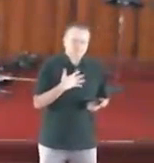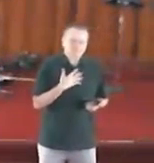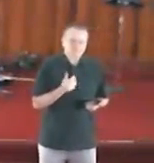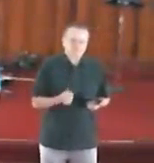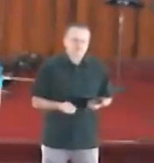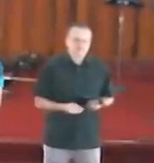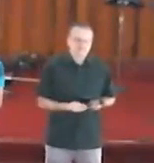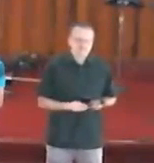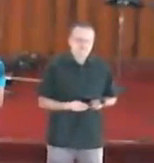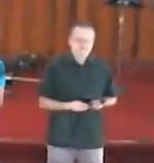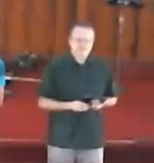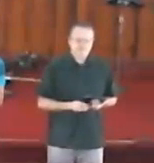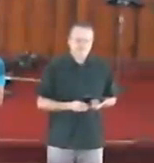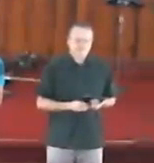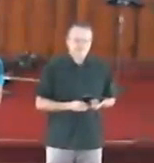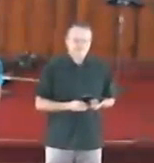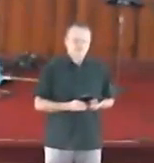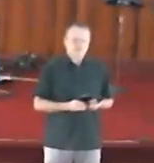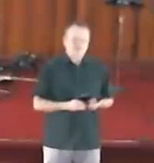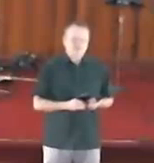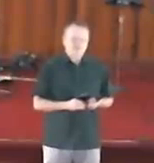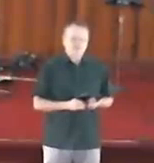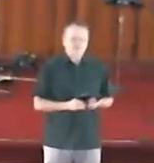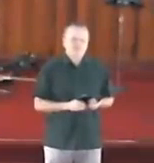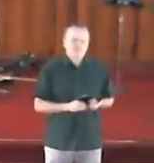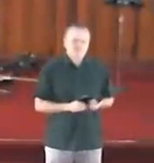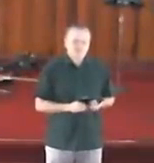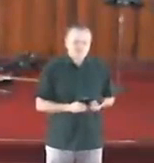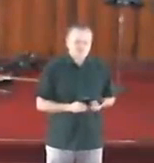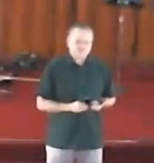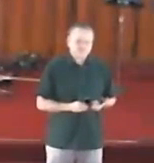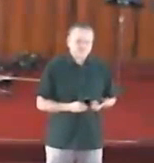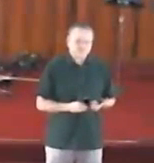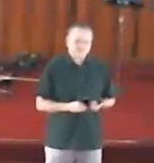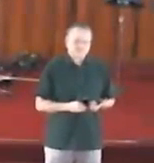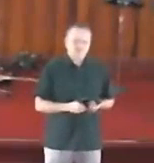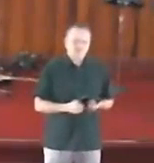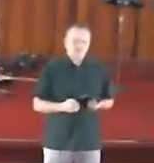even though you've already given your word to us, you reveal them to us when